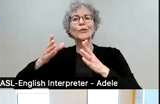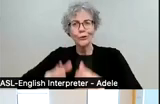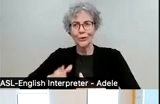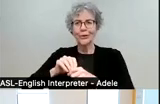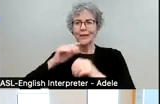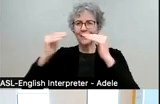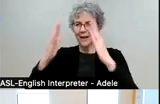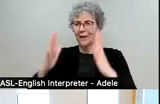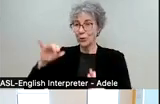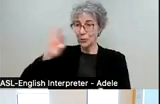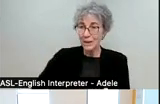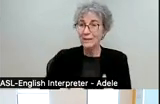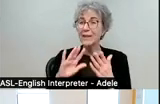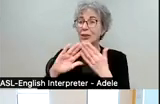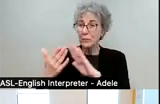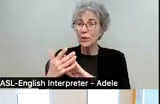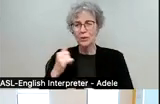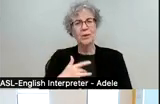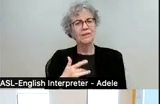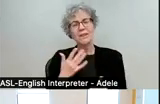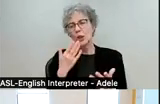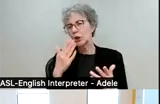think is a good shift.